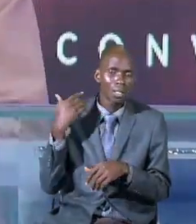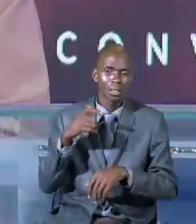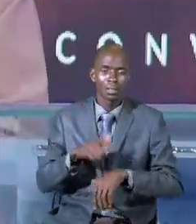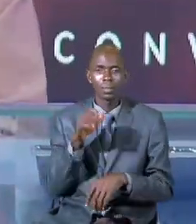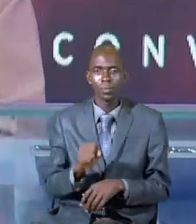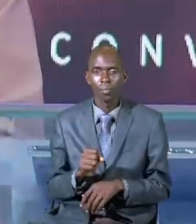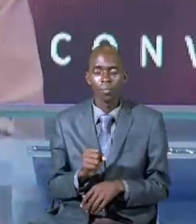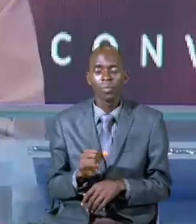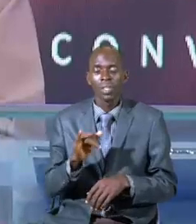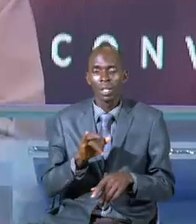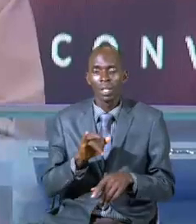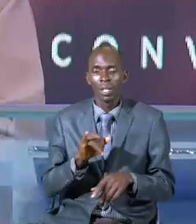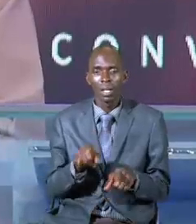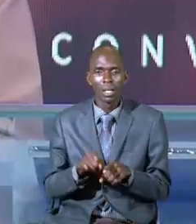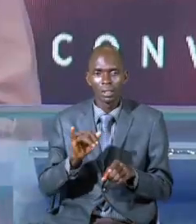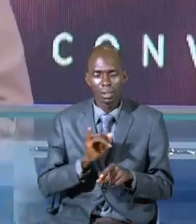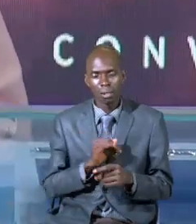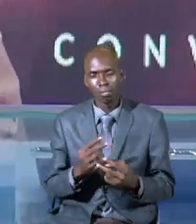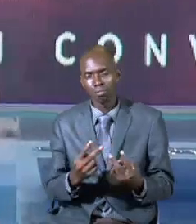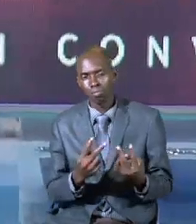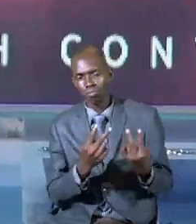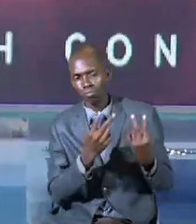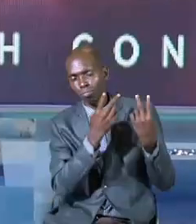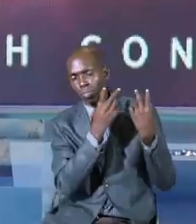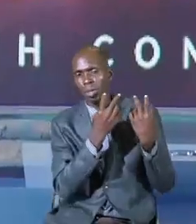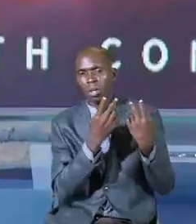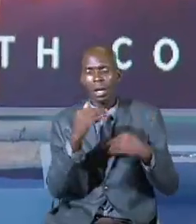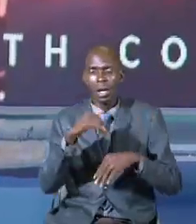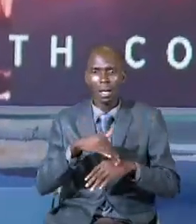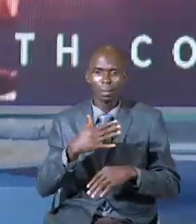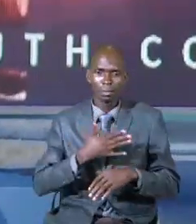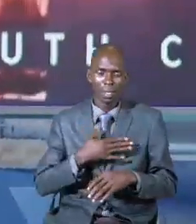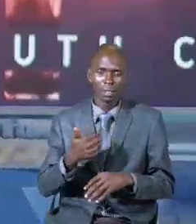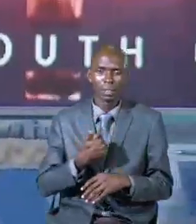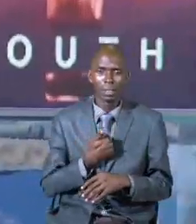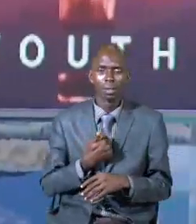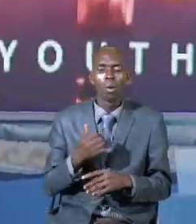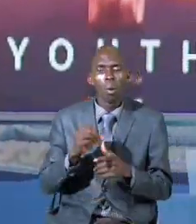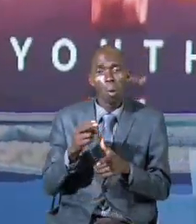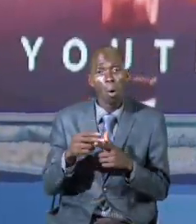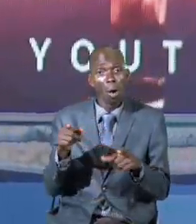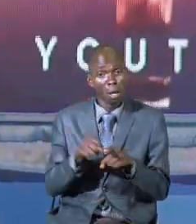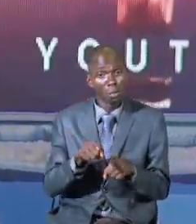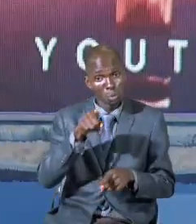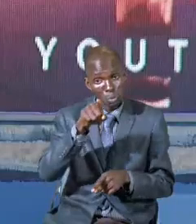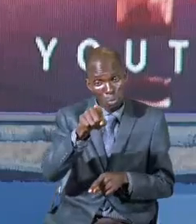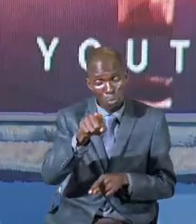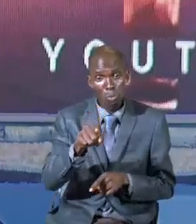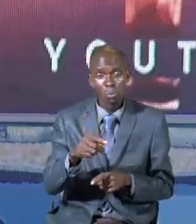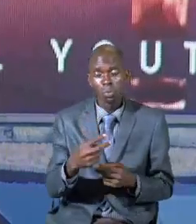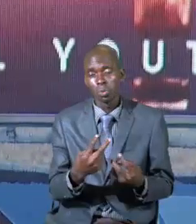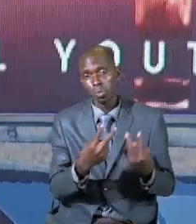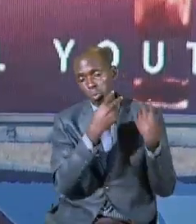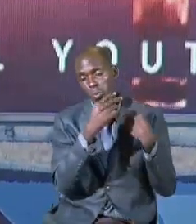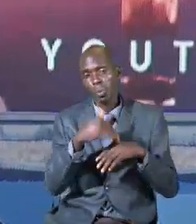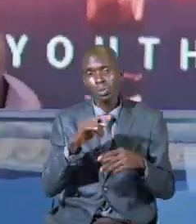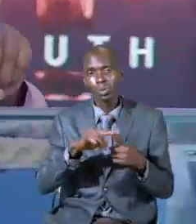back at myself, and maybe as we look back to your very life, in your journey,